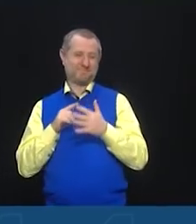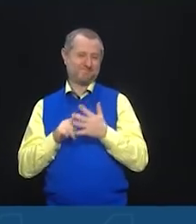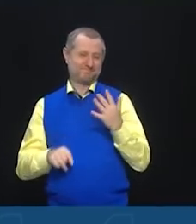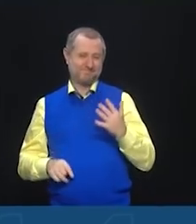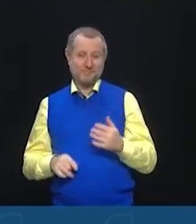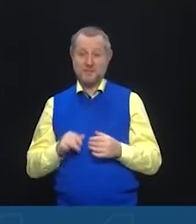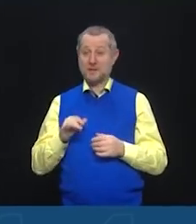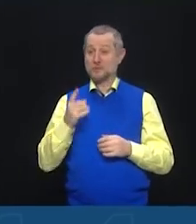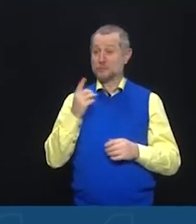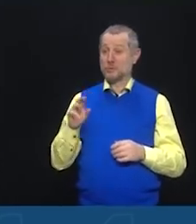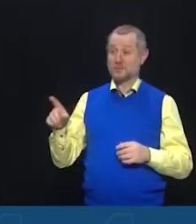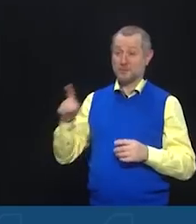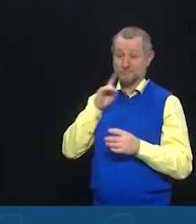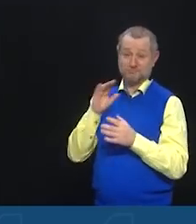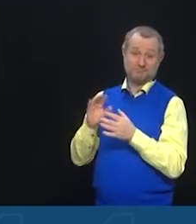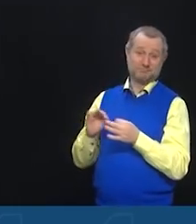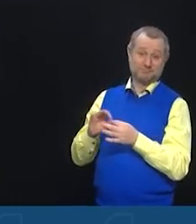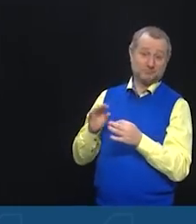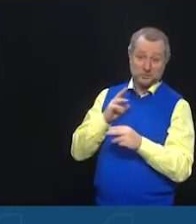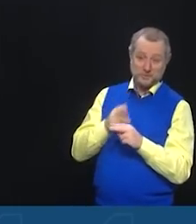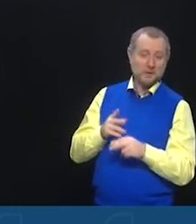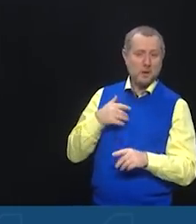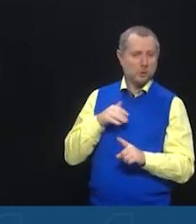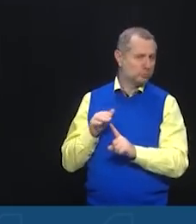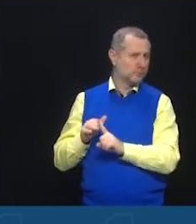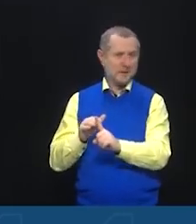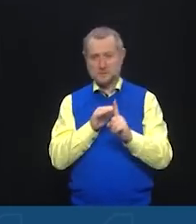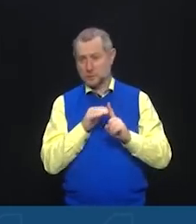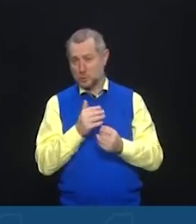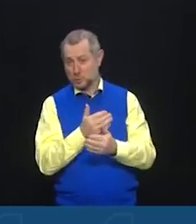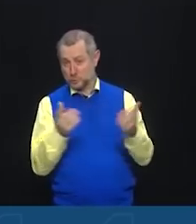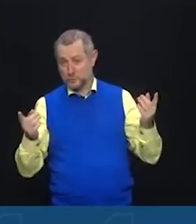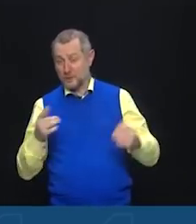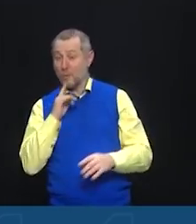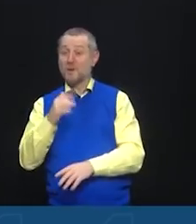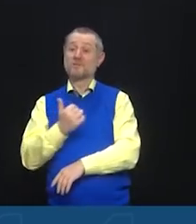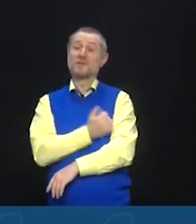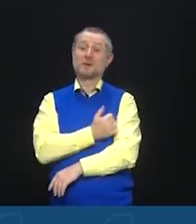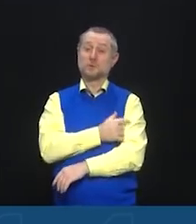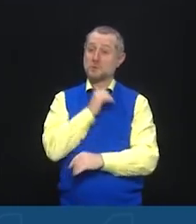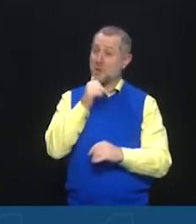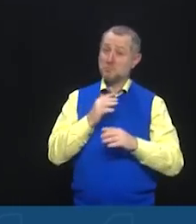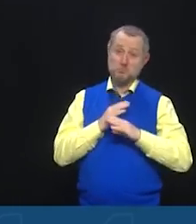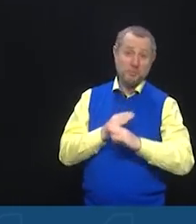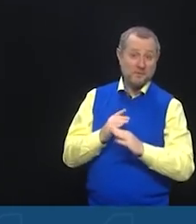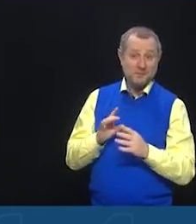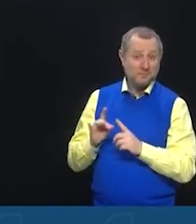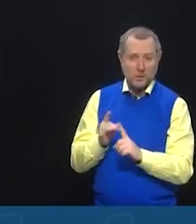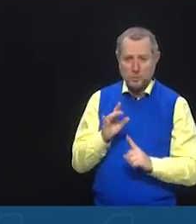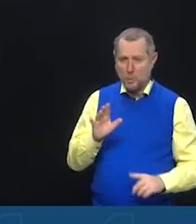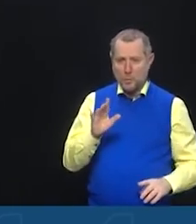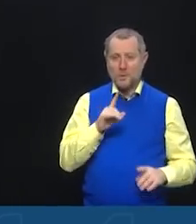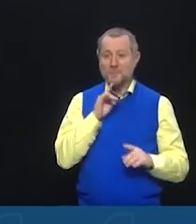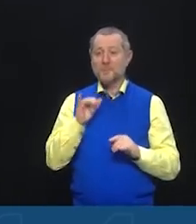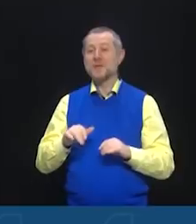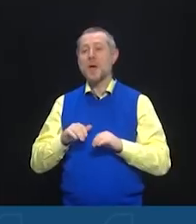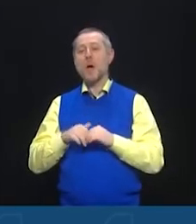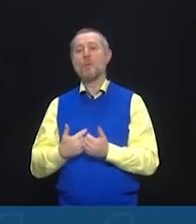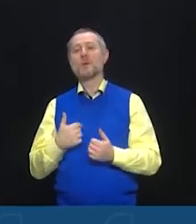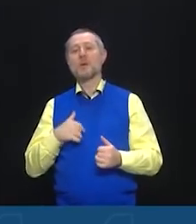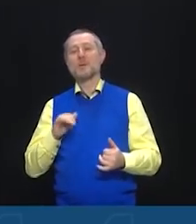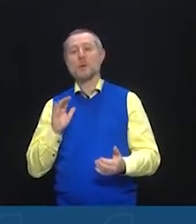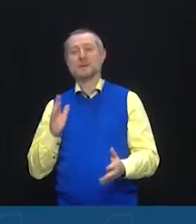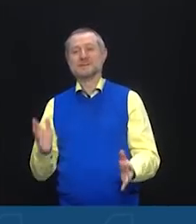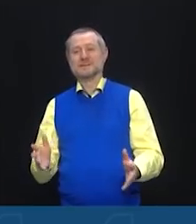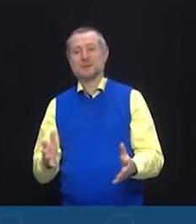doctor said, reminding everyone that it didn't prevent transmission, but that is why our hospitalizations have been on a rapid decline